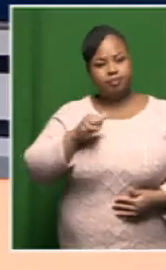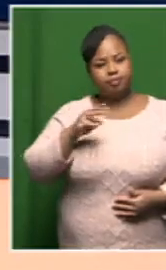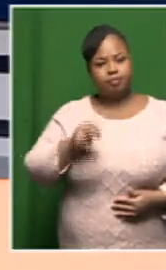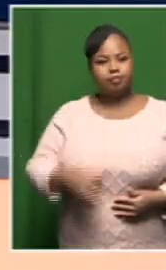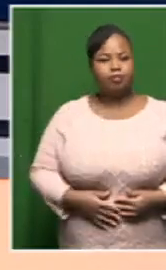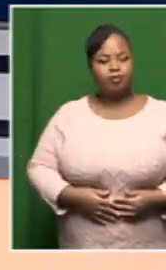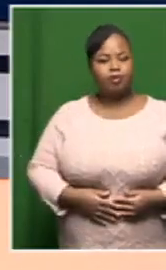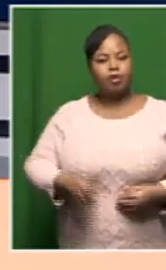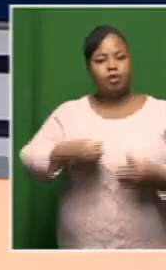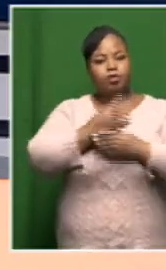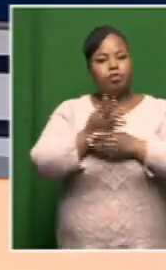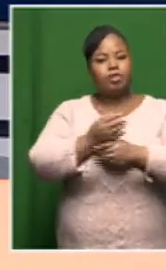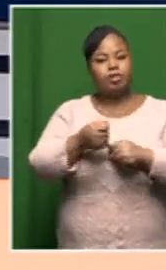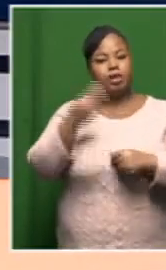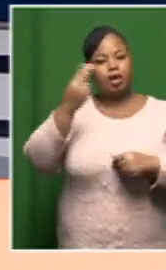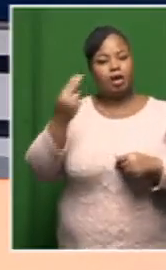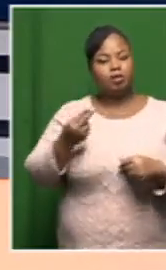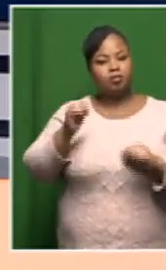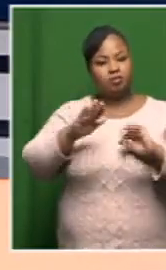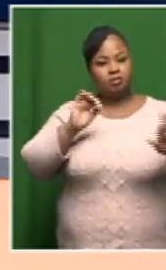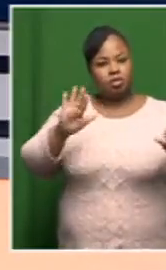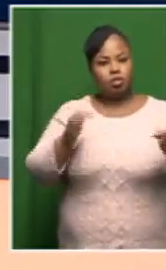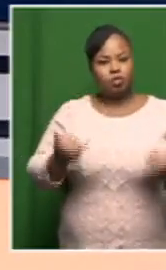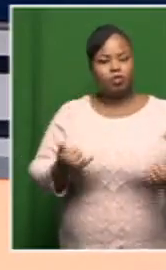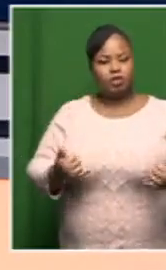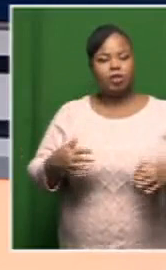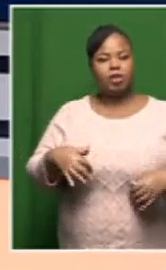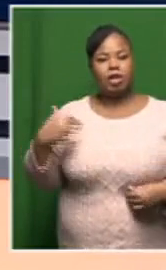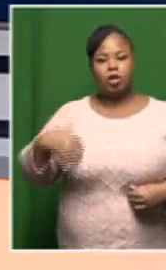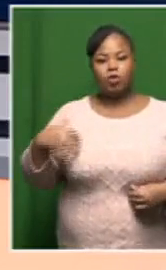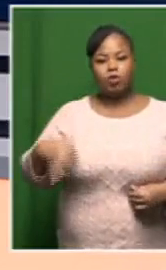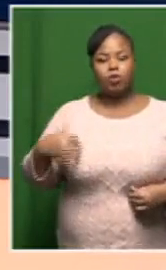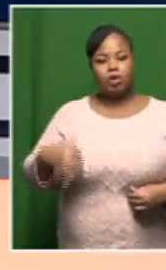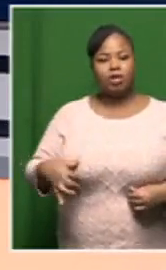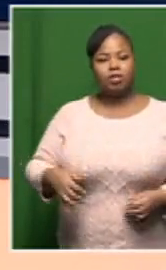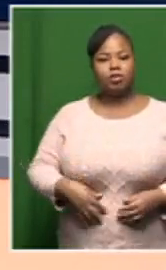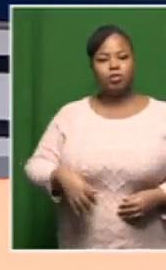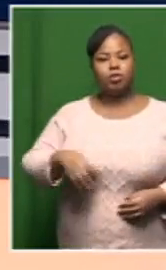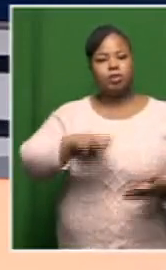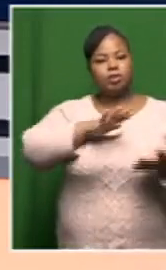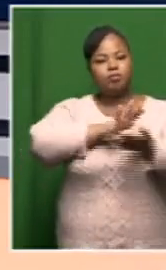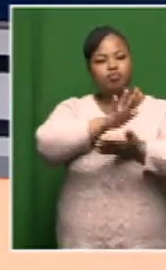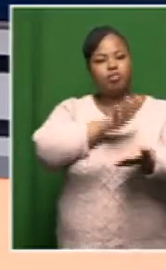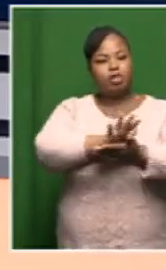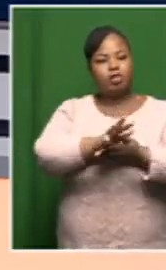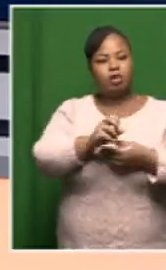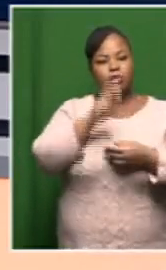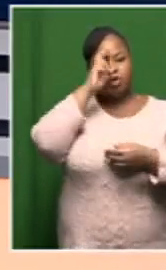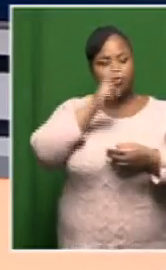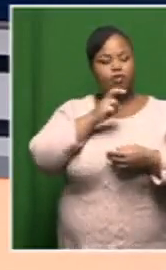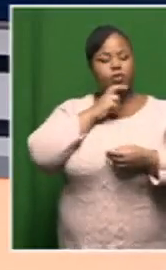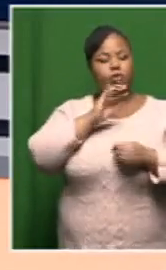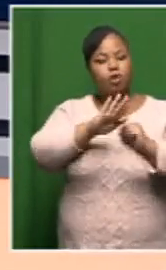Now, the Springs Art Gallery will from today be hosting the Ekurhuleni edition of the Print Portfolio Exchange